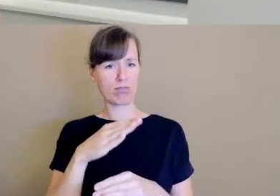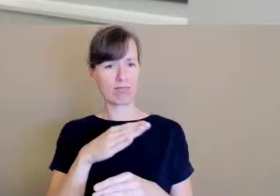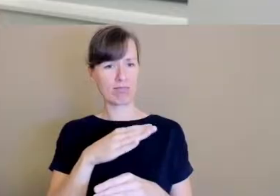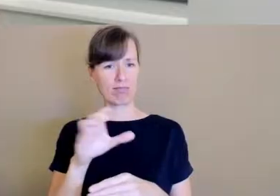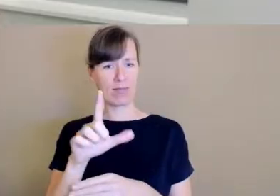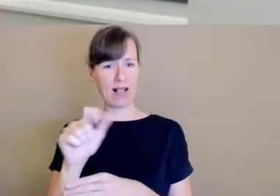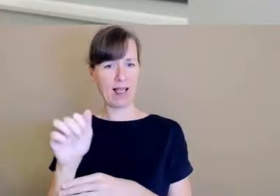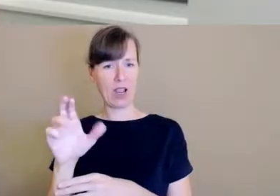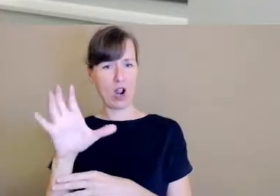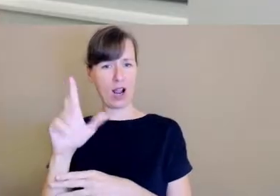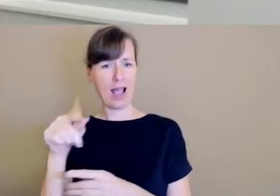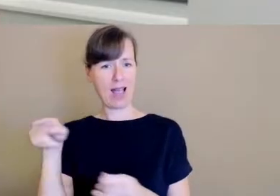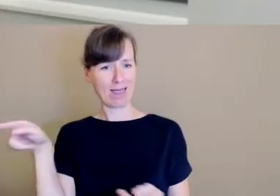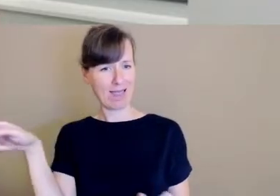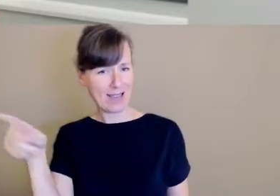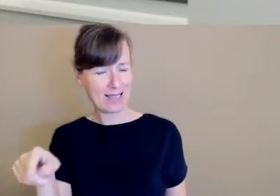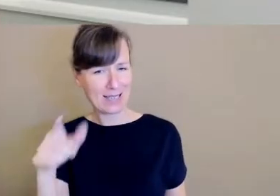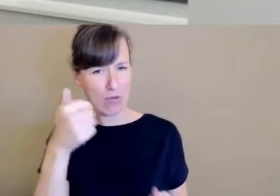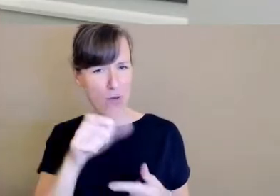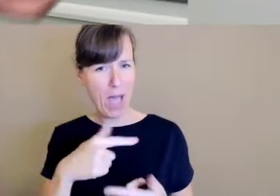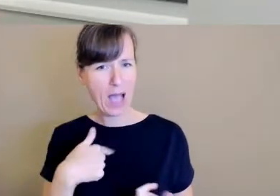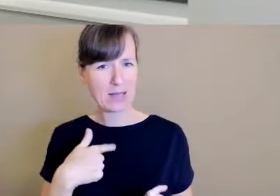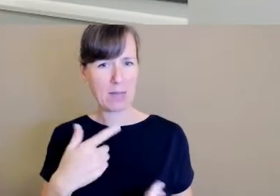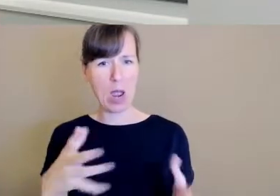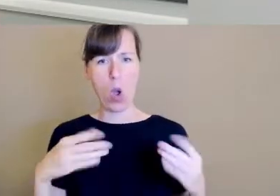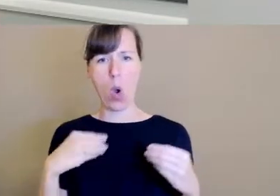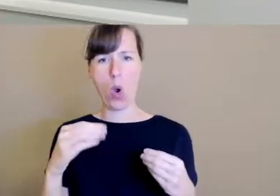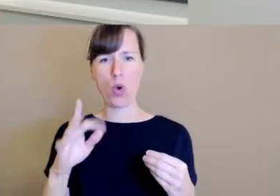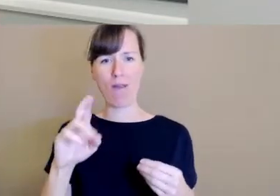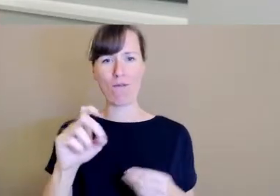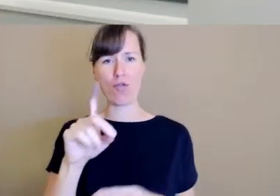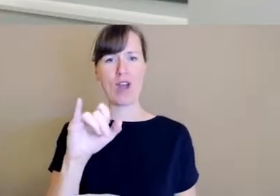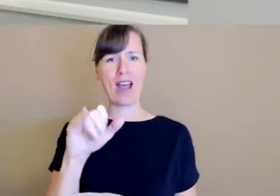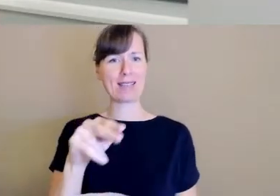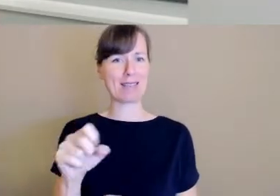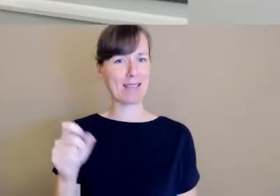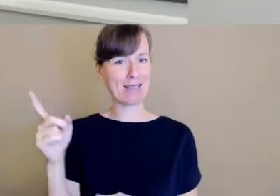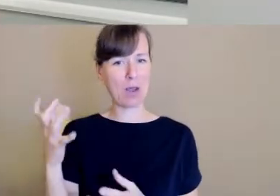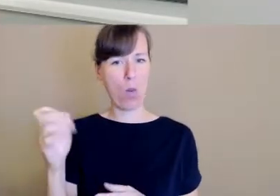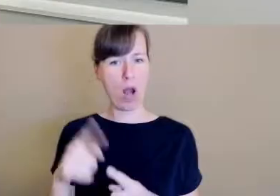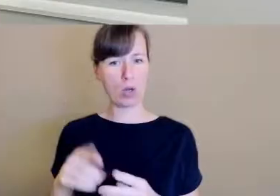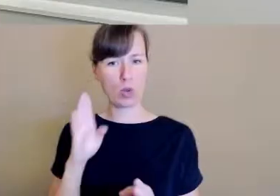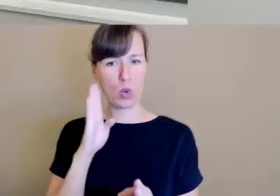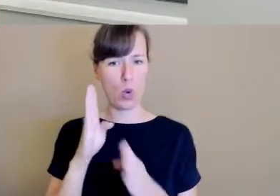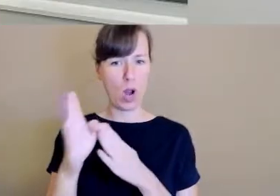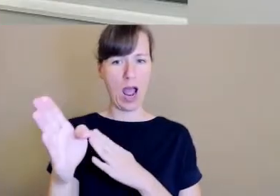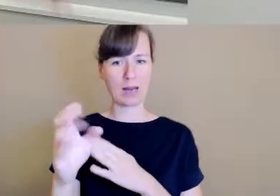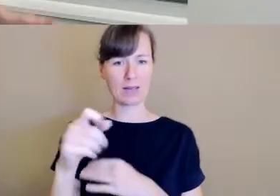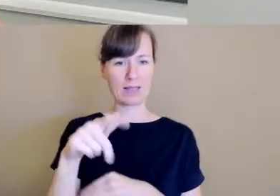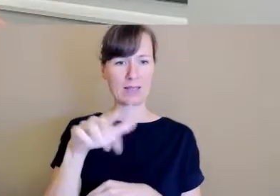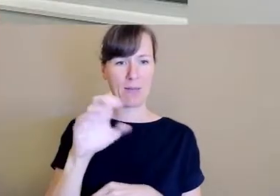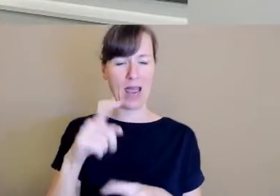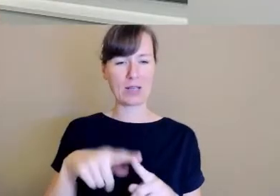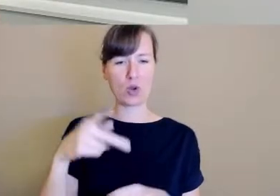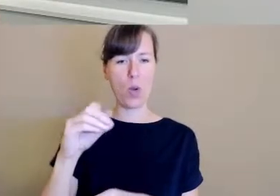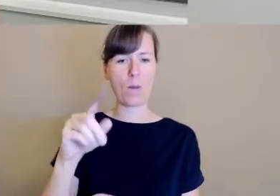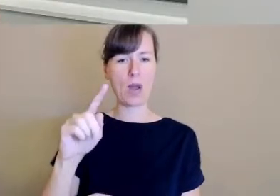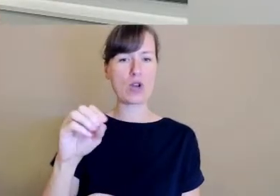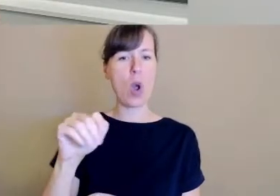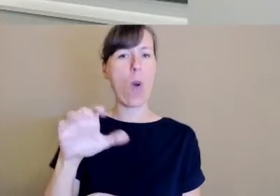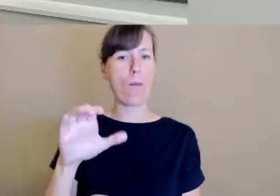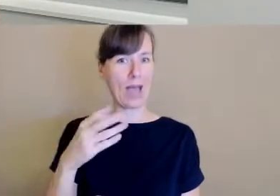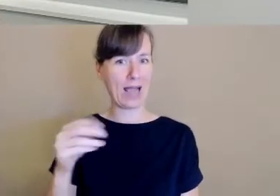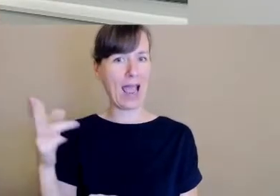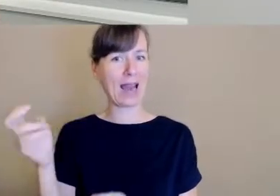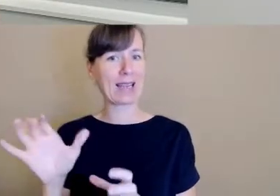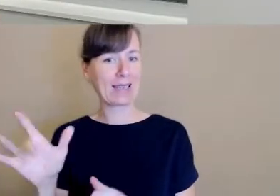He wanted to clear cut a space to the Potomac, and he did it. Oh, I'm sorry, I know it's illegal, but I'll step and walk back. As a commentary,